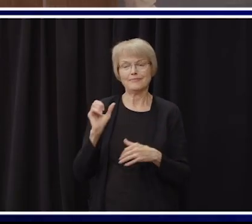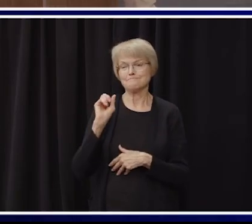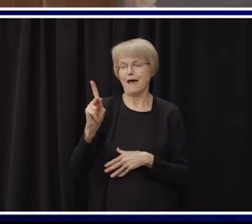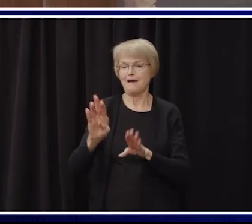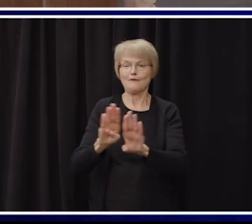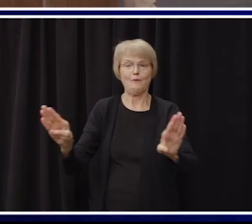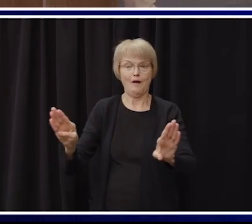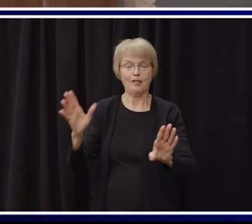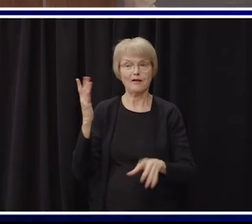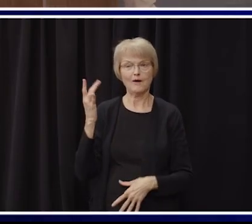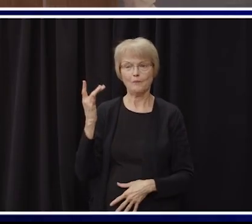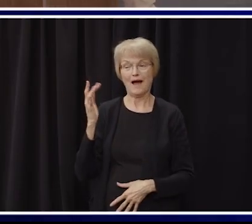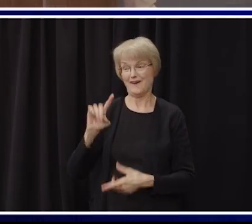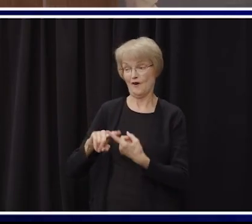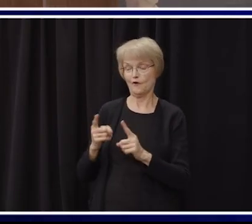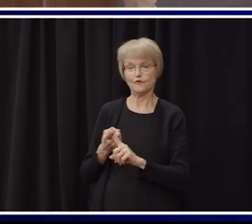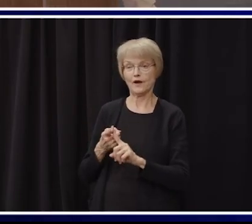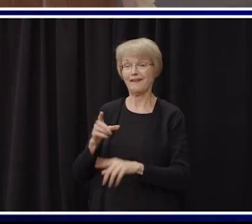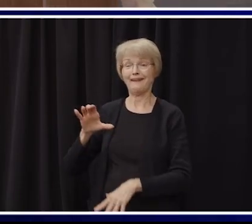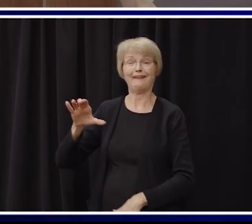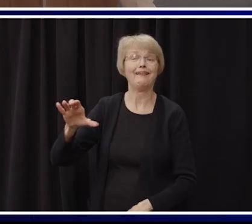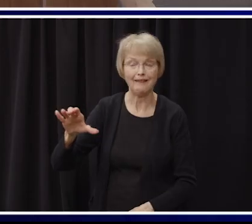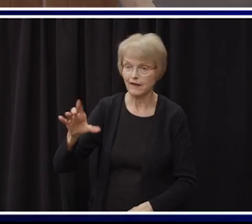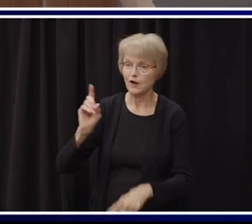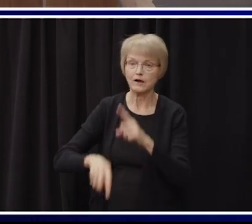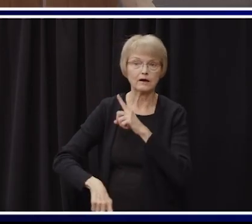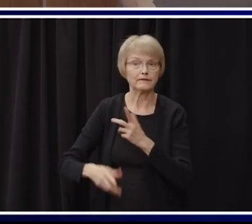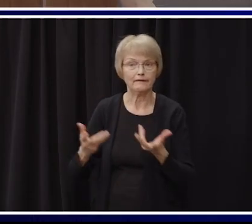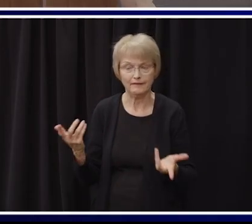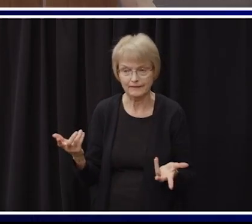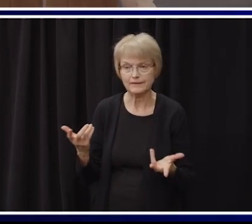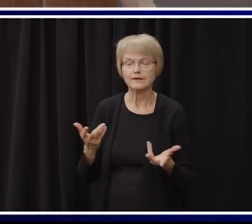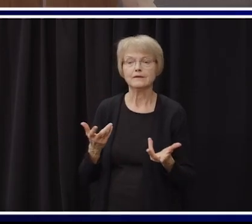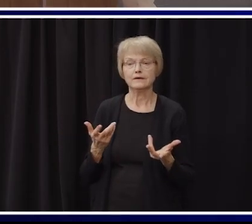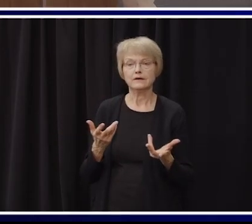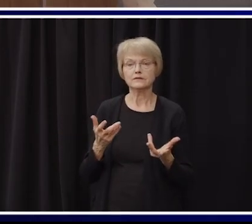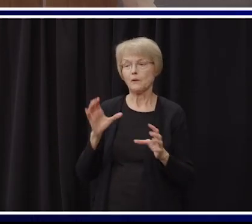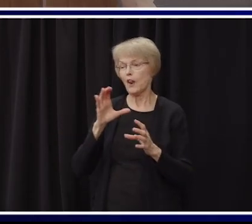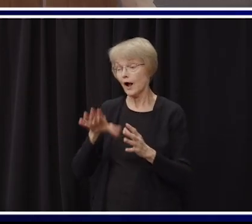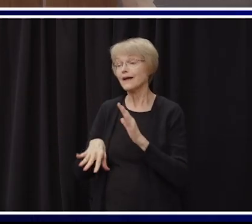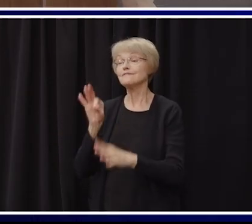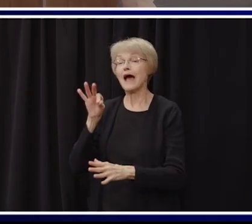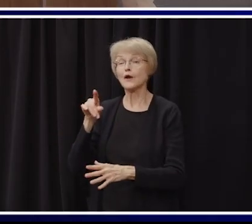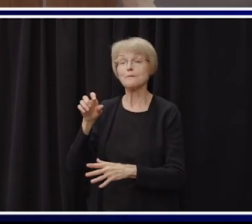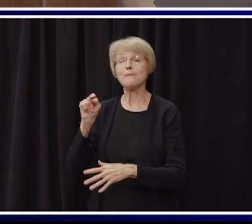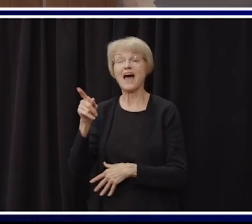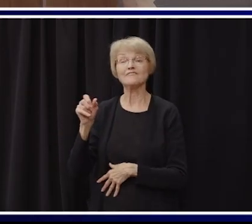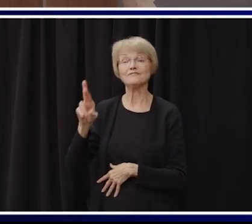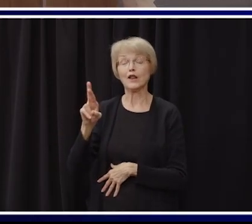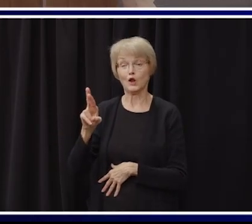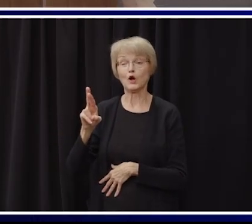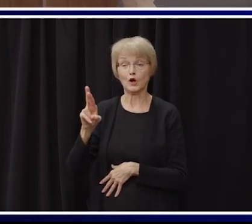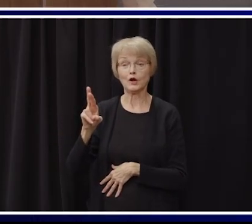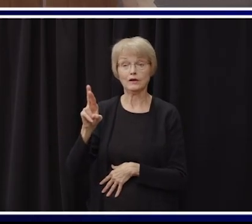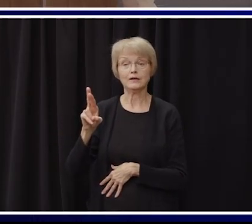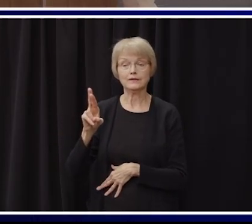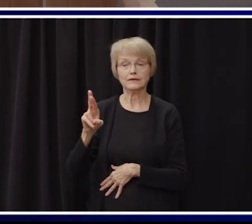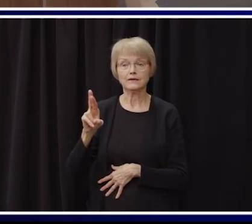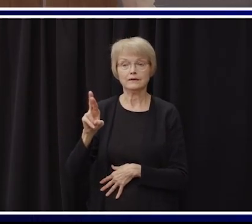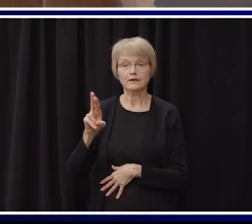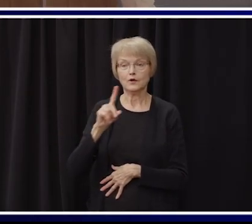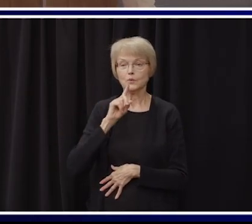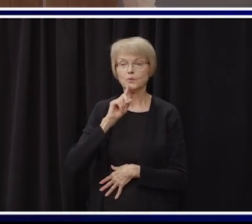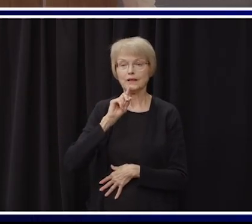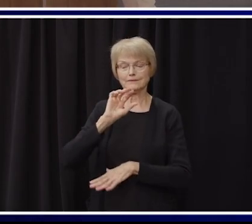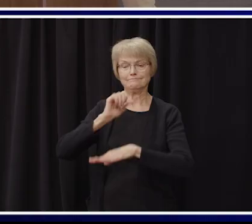because her friend would not be able to reach that. So we sourced a pot filler that was vertical and we could